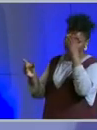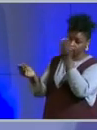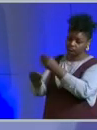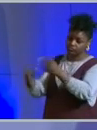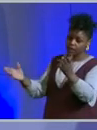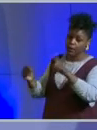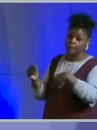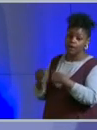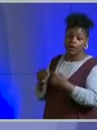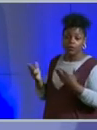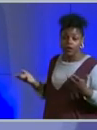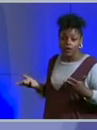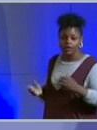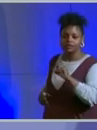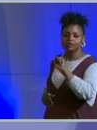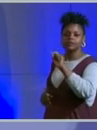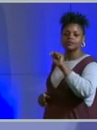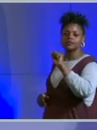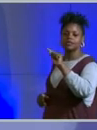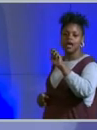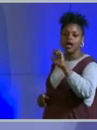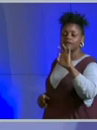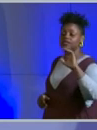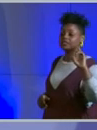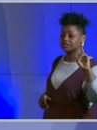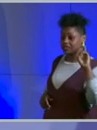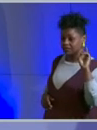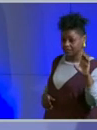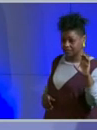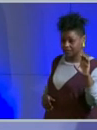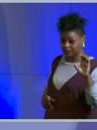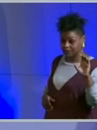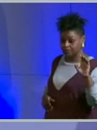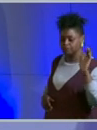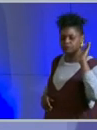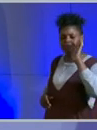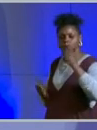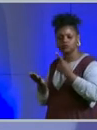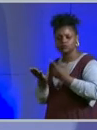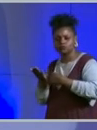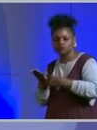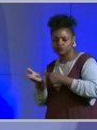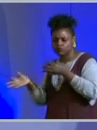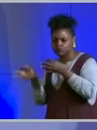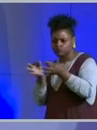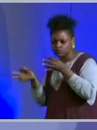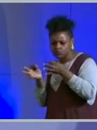of the District of Columbia, where we'll lay out our priorities for this